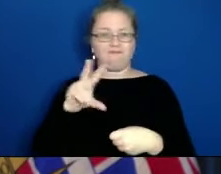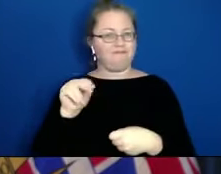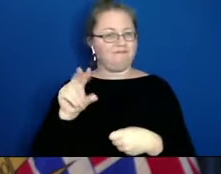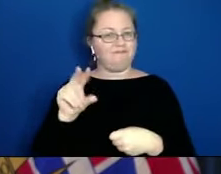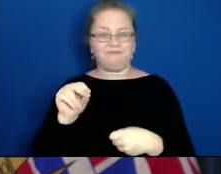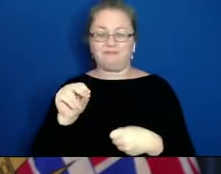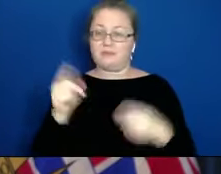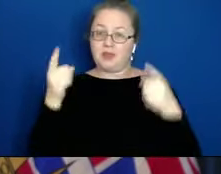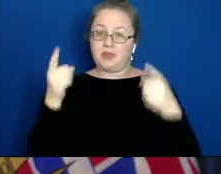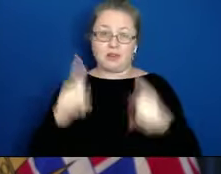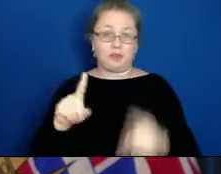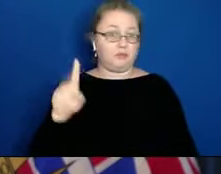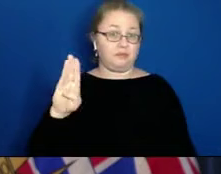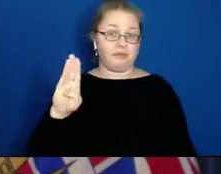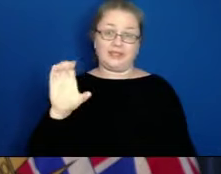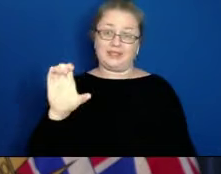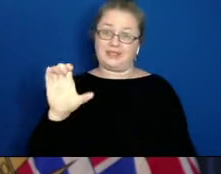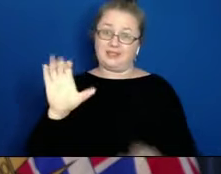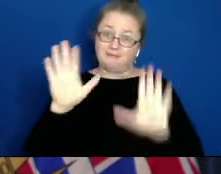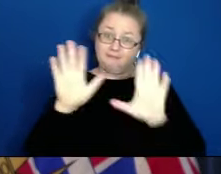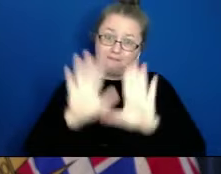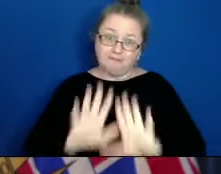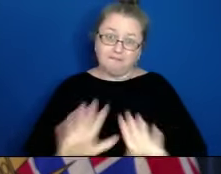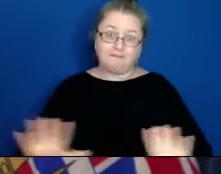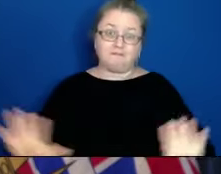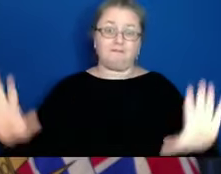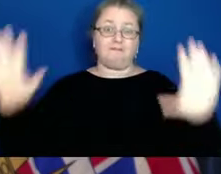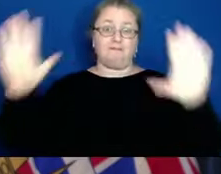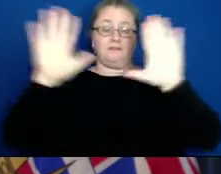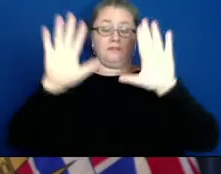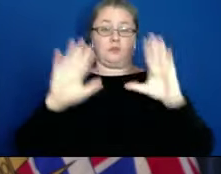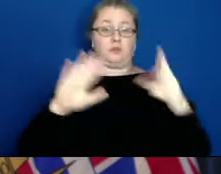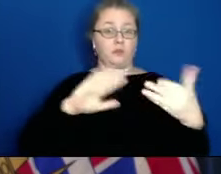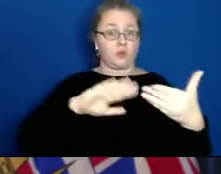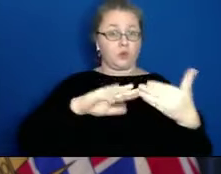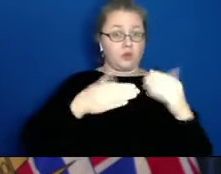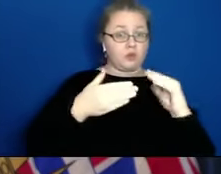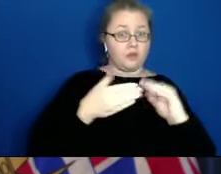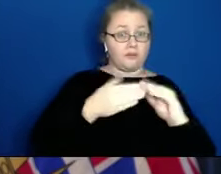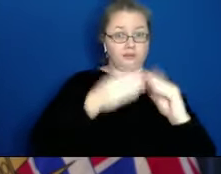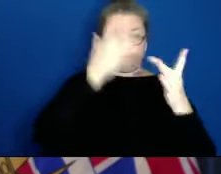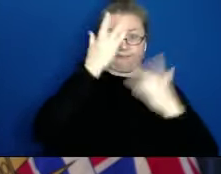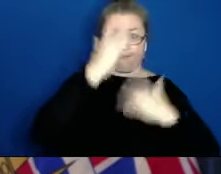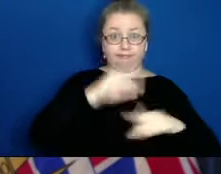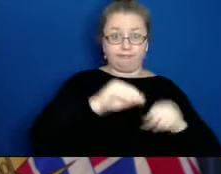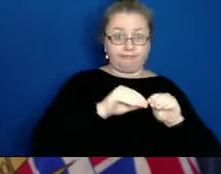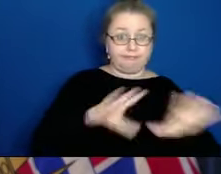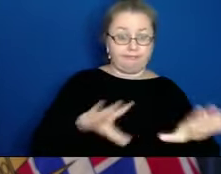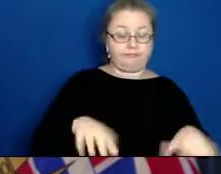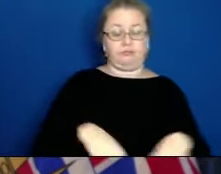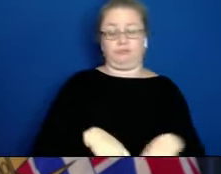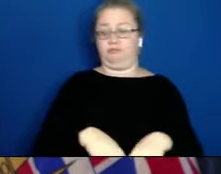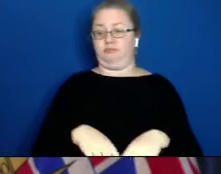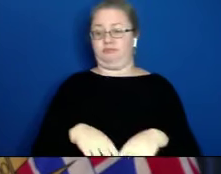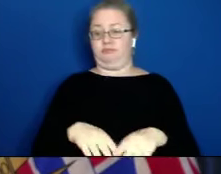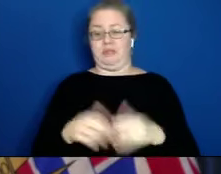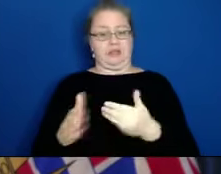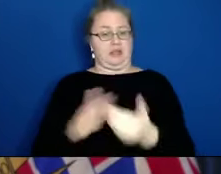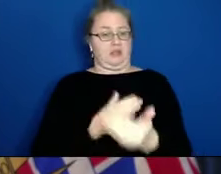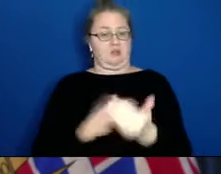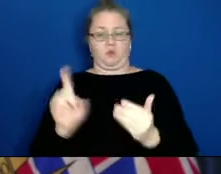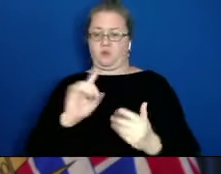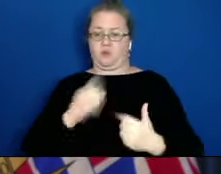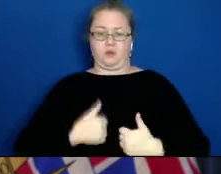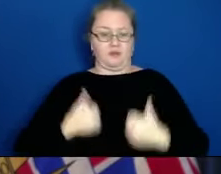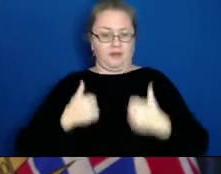increased activity in terms of community transmission, outbreaks, and effects on our healthcare system in every